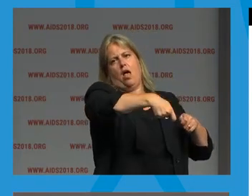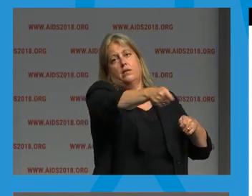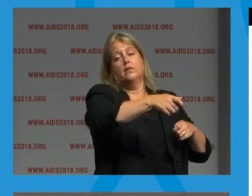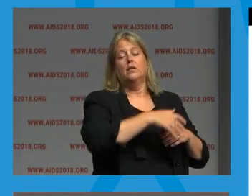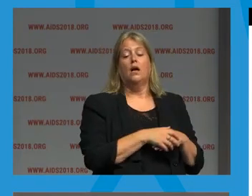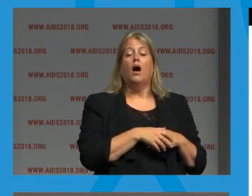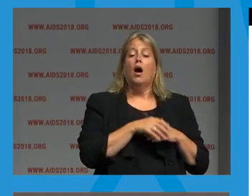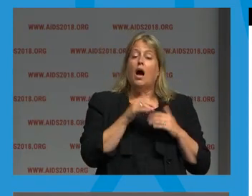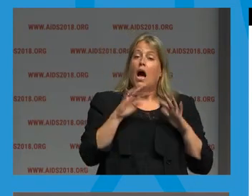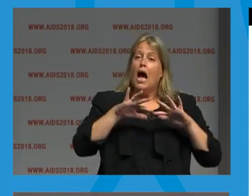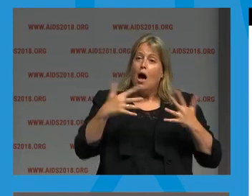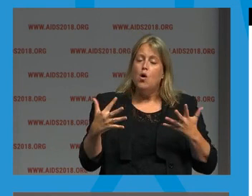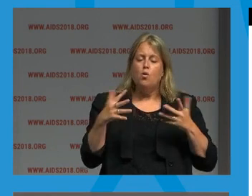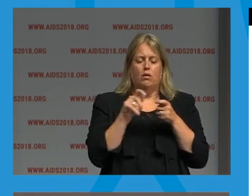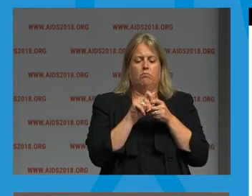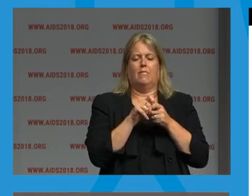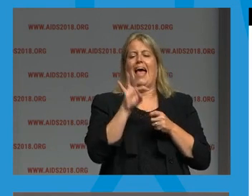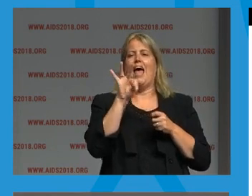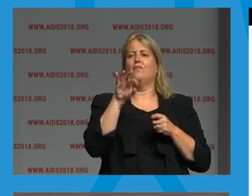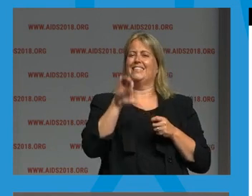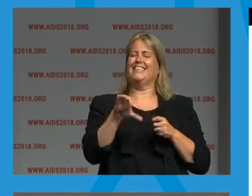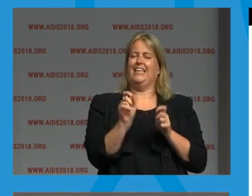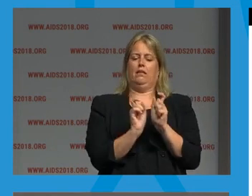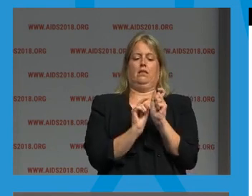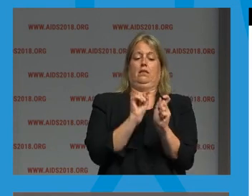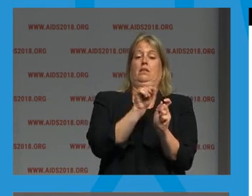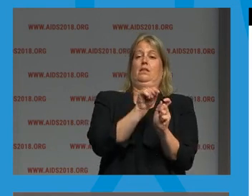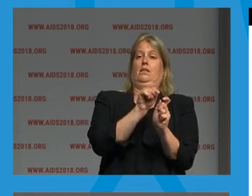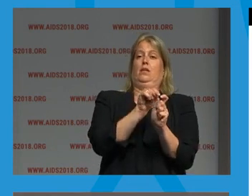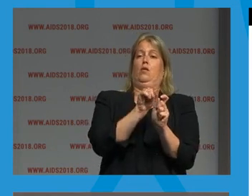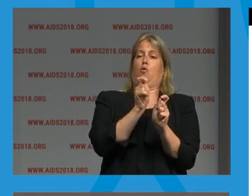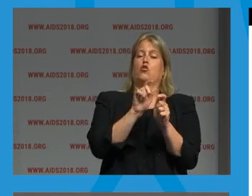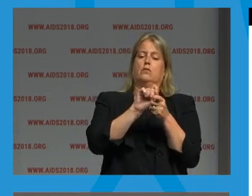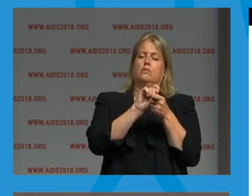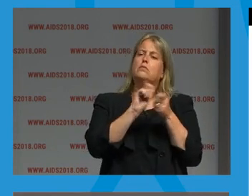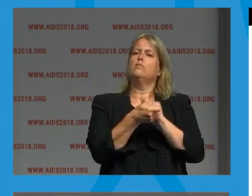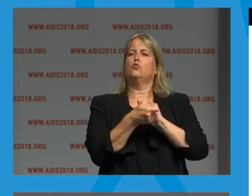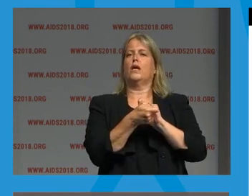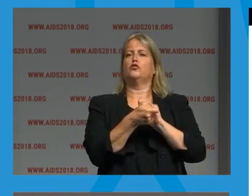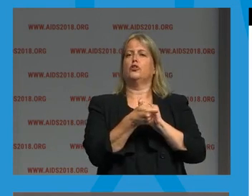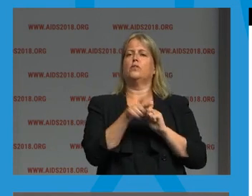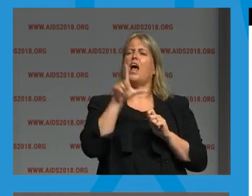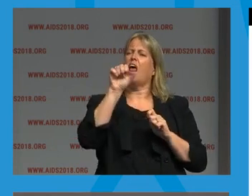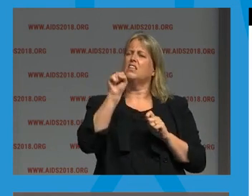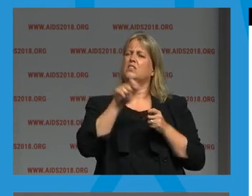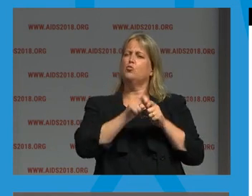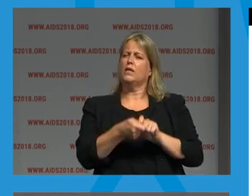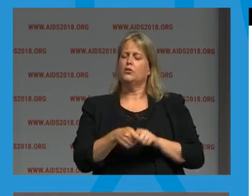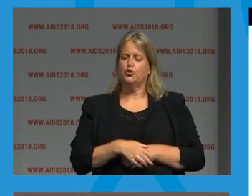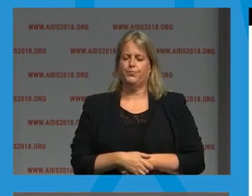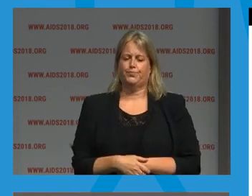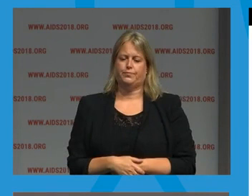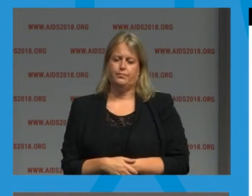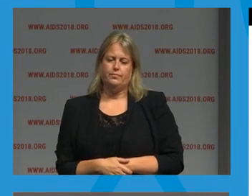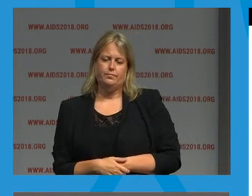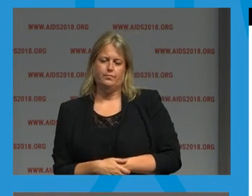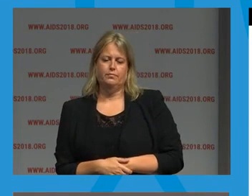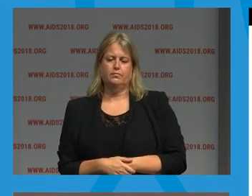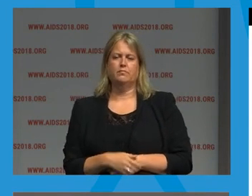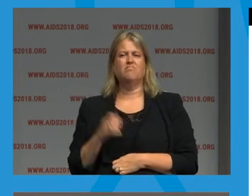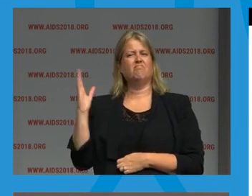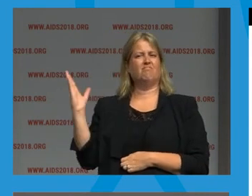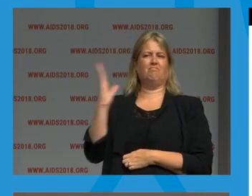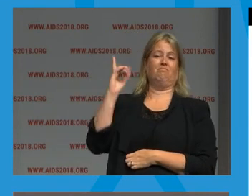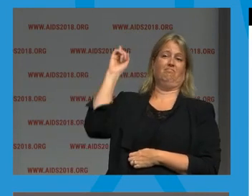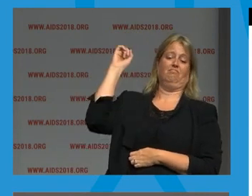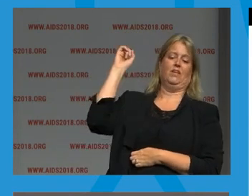simple mutation in the Fc portion of the antibody known as the LS mutation. On the right-hand part of the